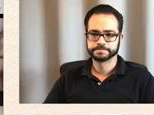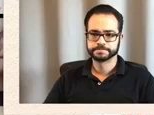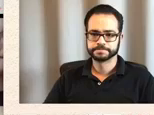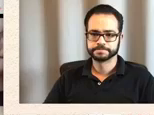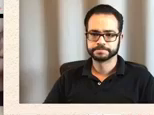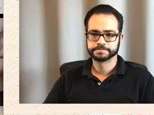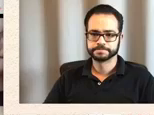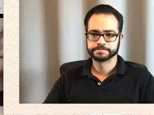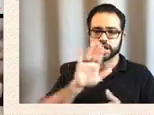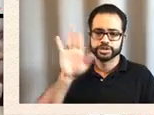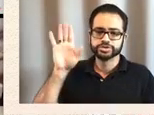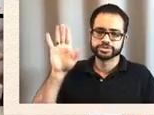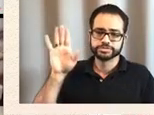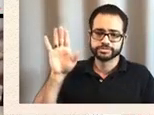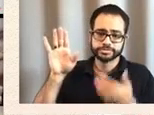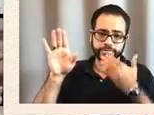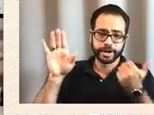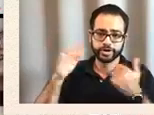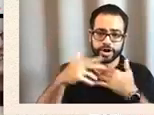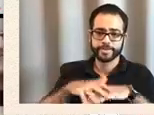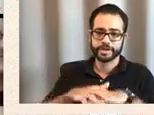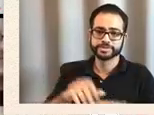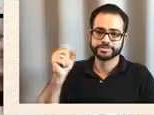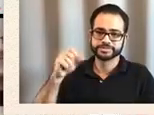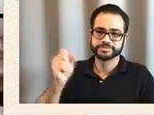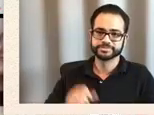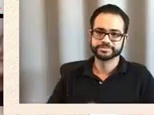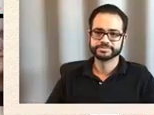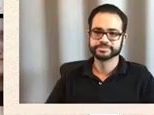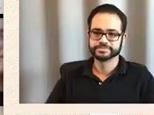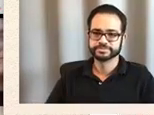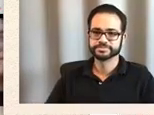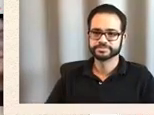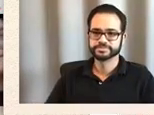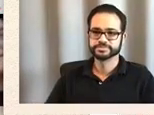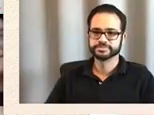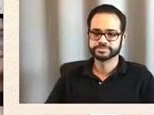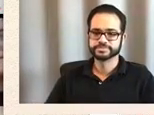College better. Oh yeah, baby. All right, we got a winner.